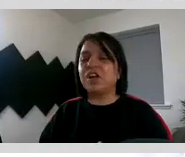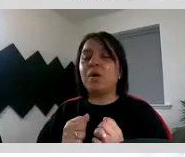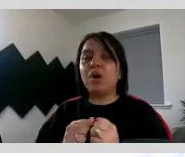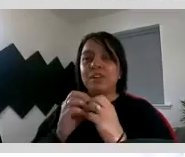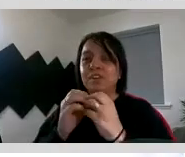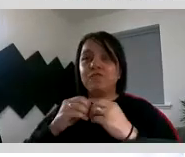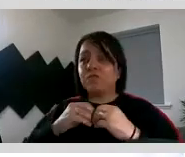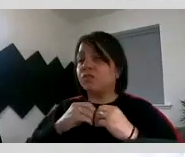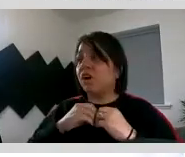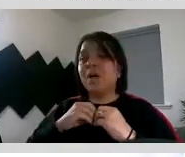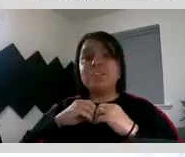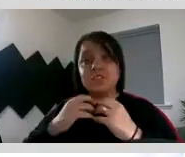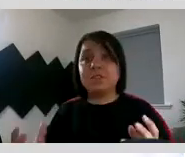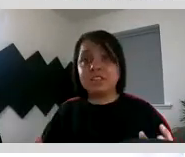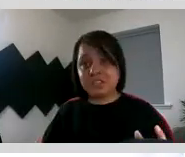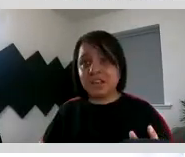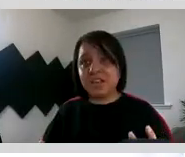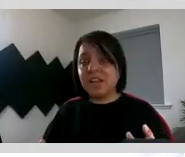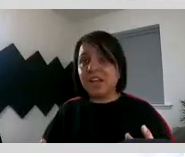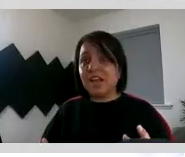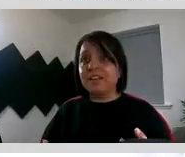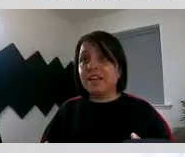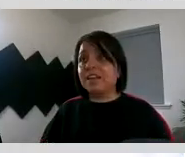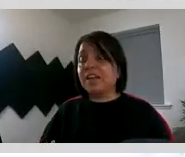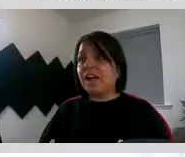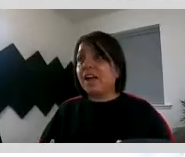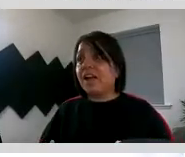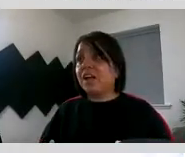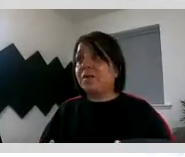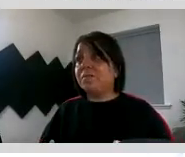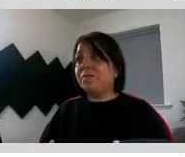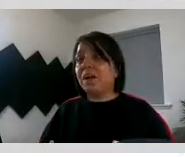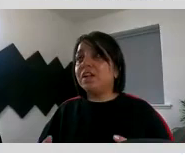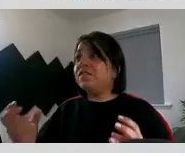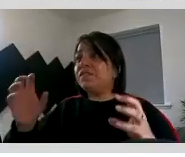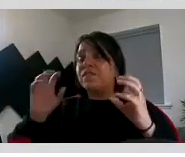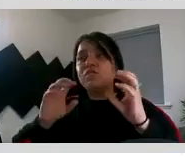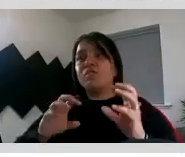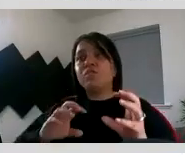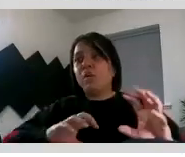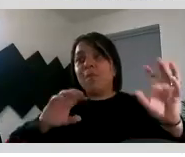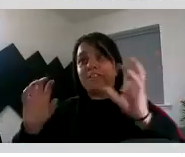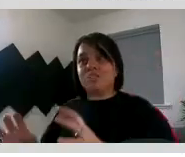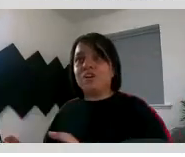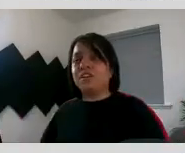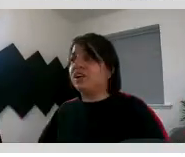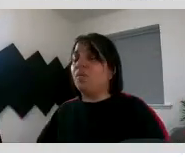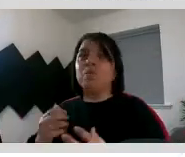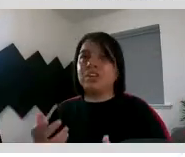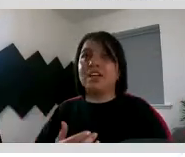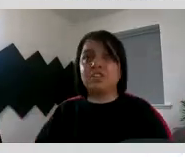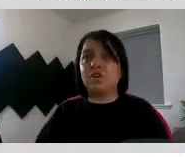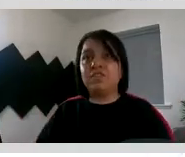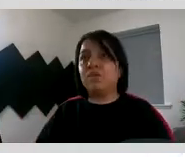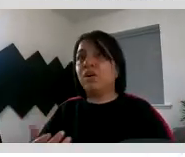session. I'm hoping you've gone away with something today again. And even if you go away tonight and you think, oh, I wish